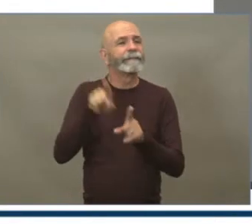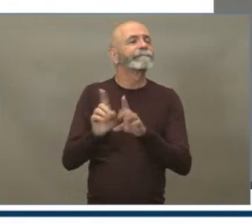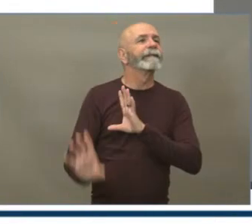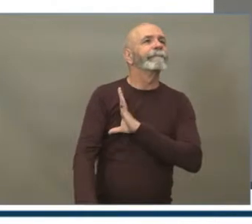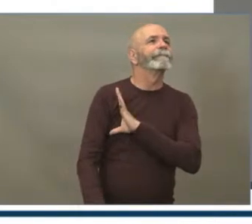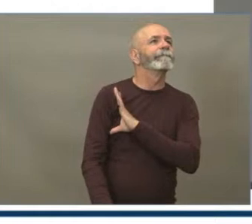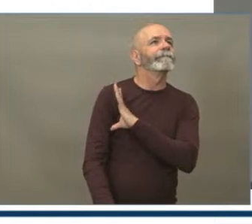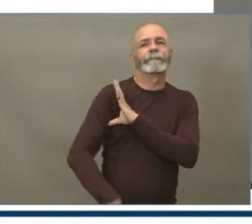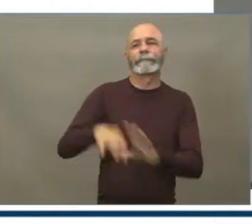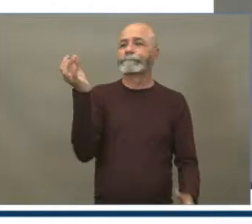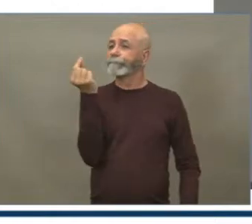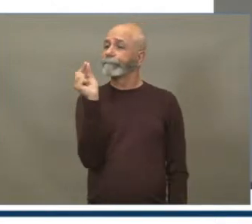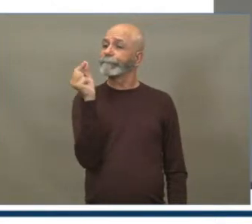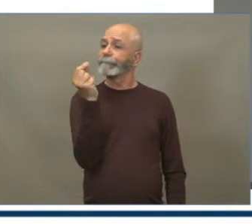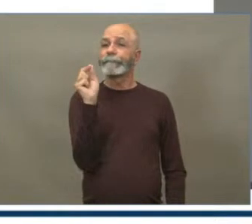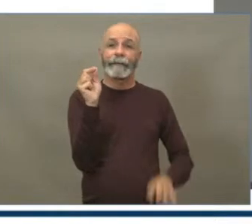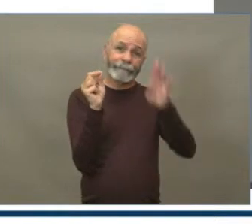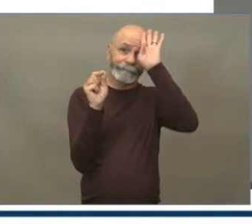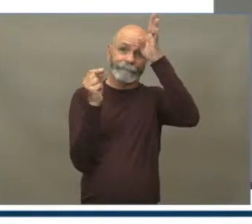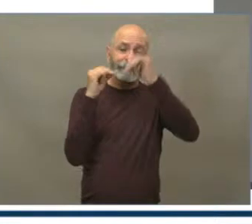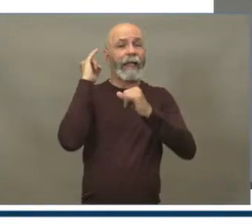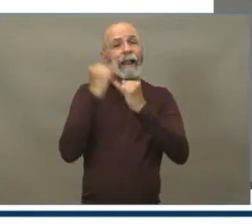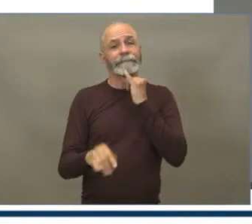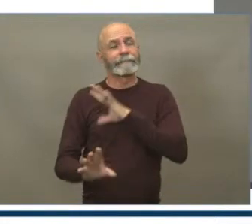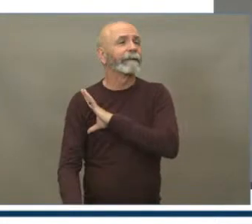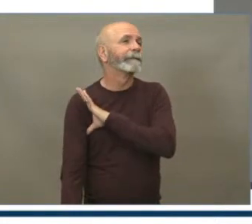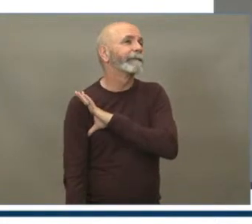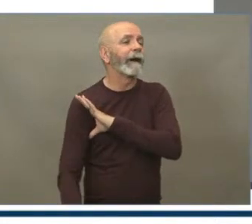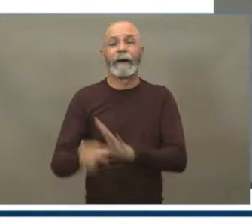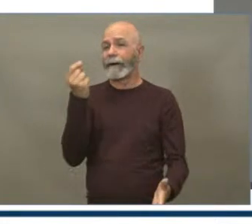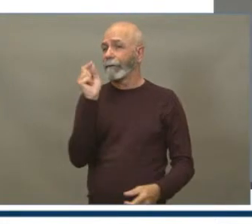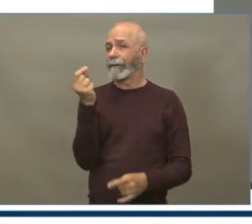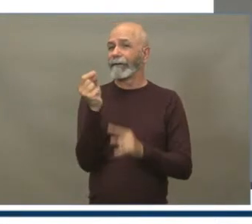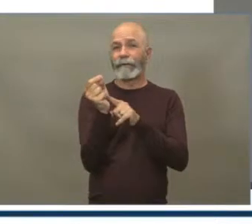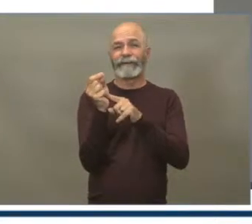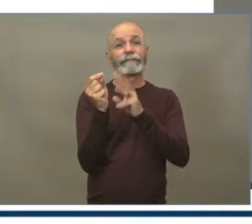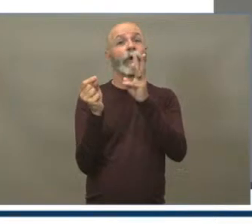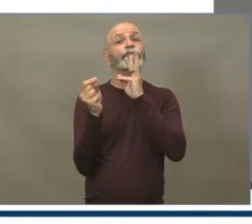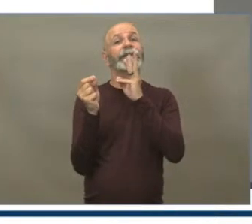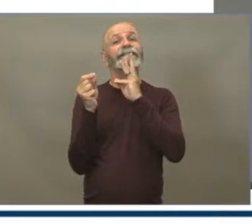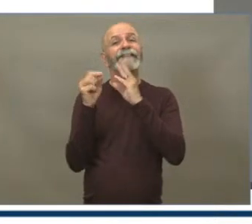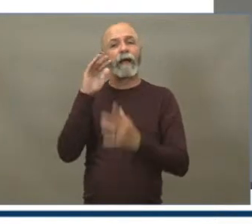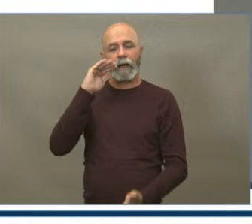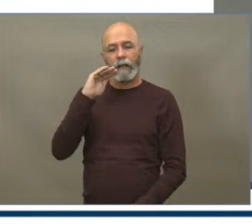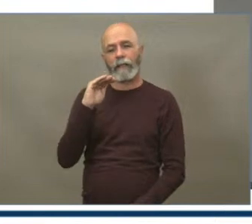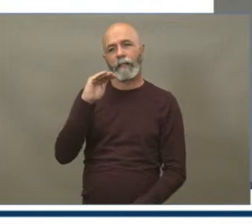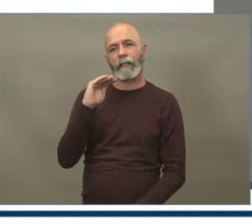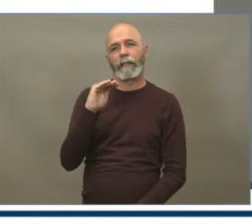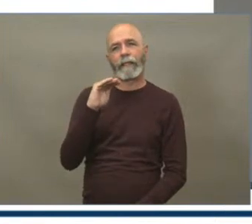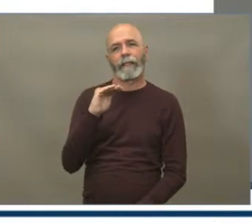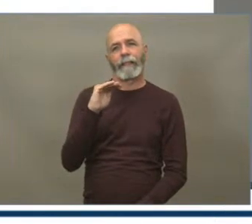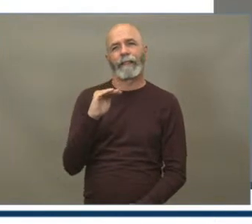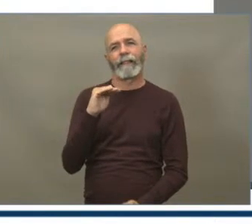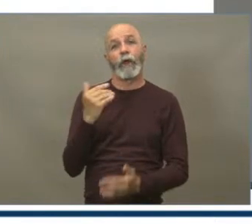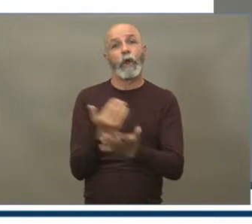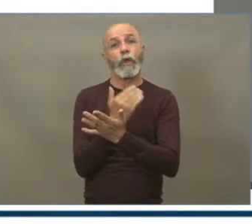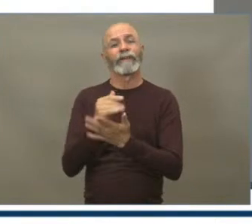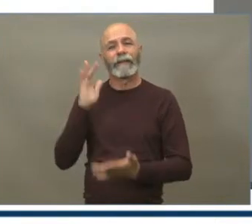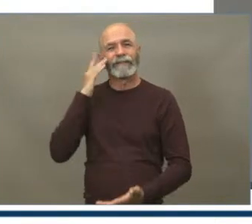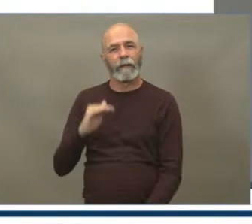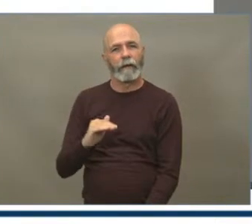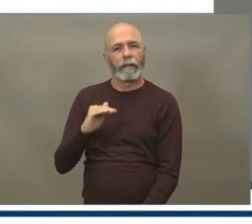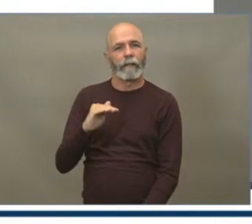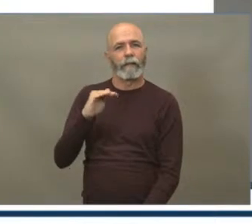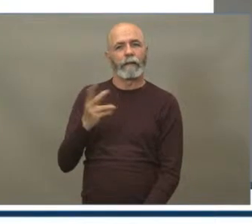in, first out, and the bucket is, the level of water in the bucket is coming down, but there's always new cases coming in, bringing the level back